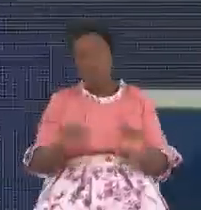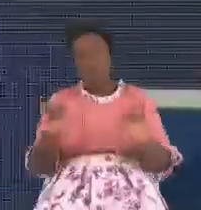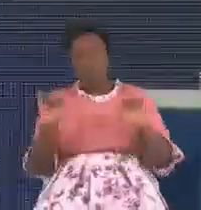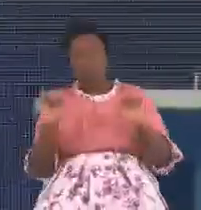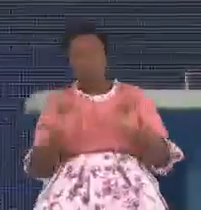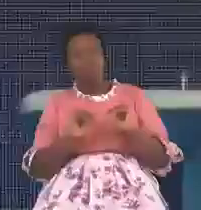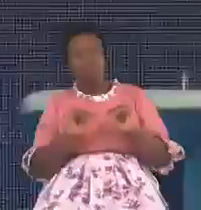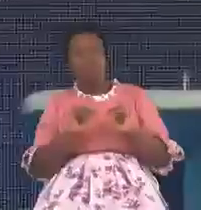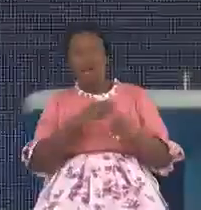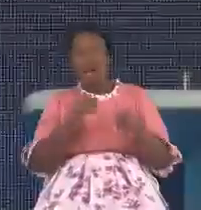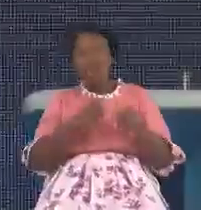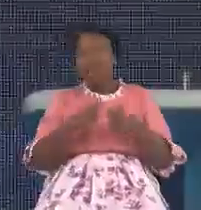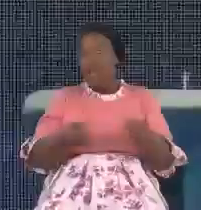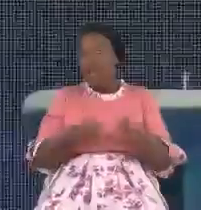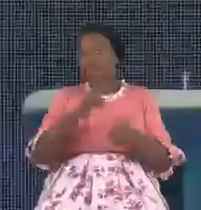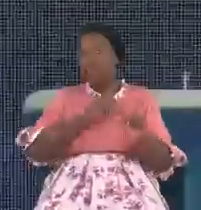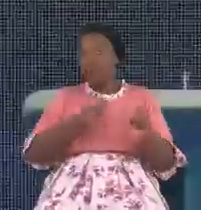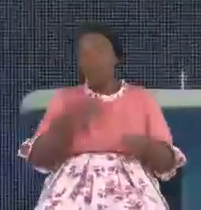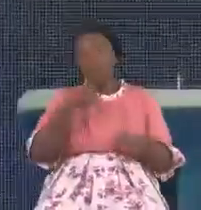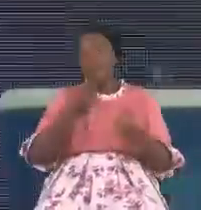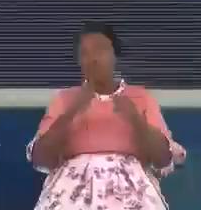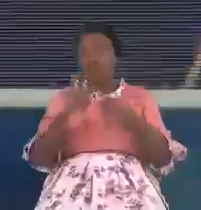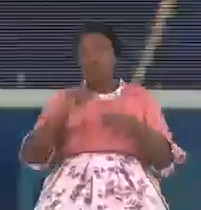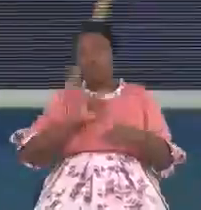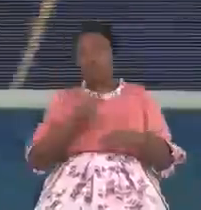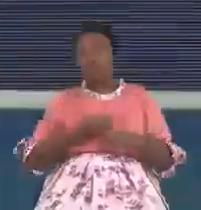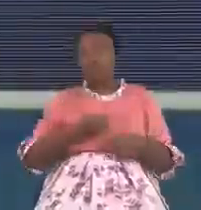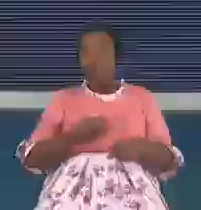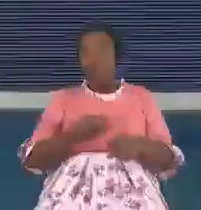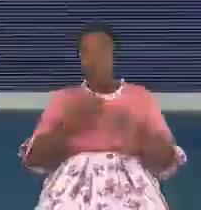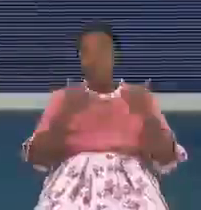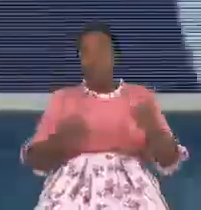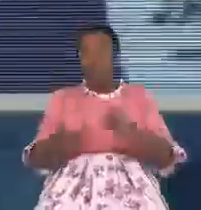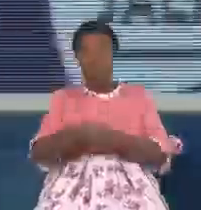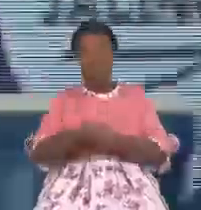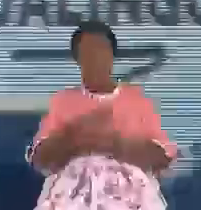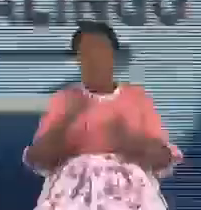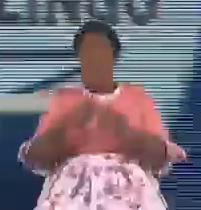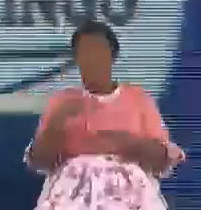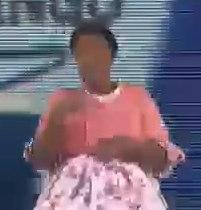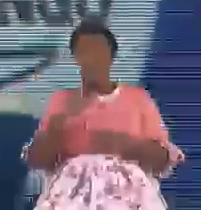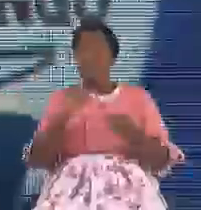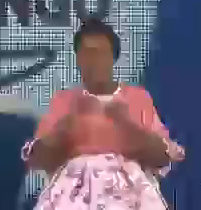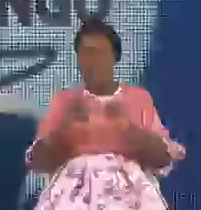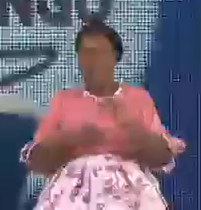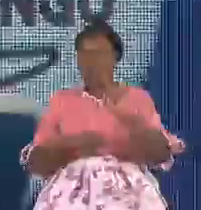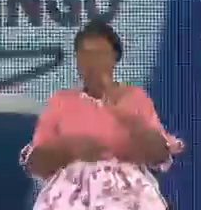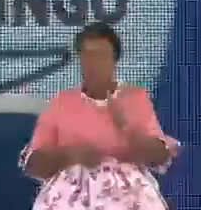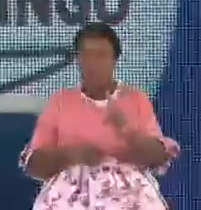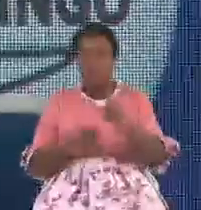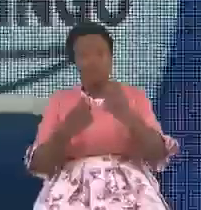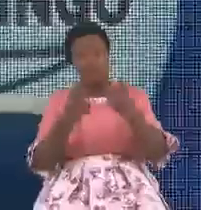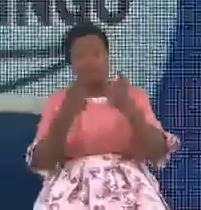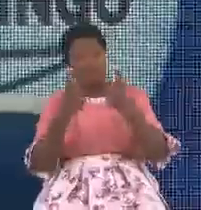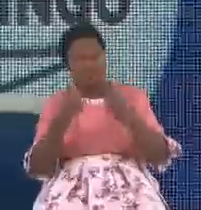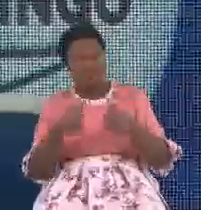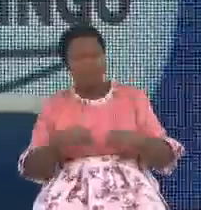lord comes to us today it says number one come